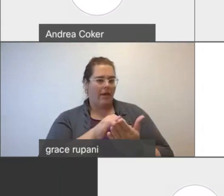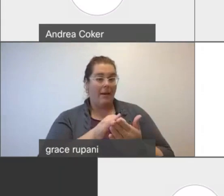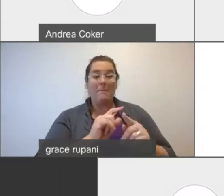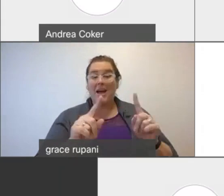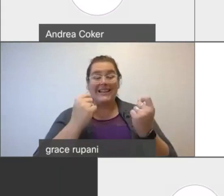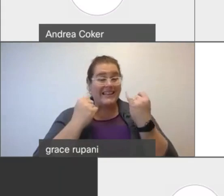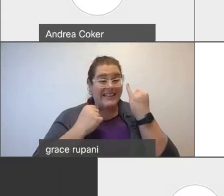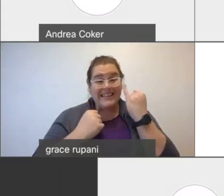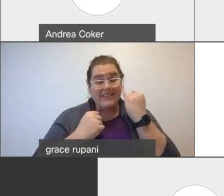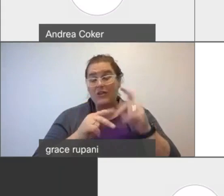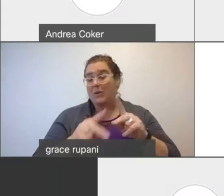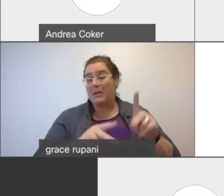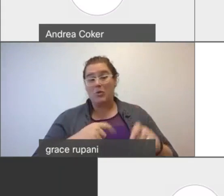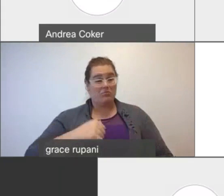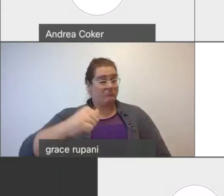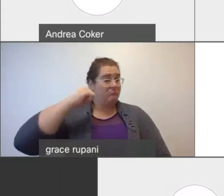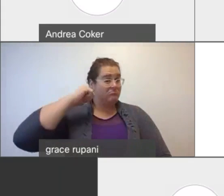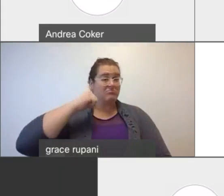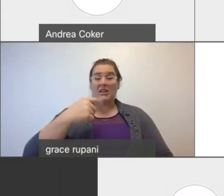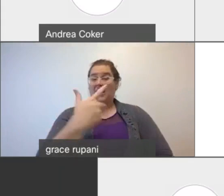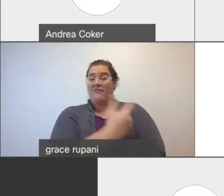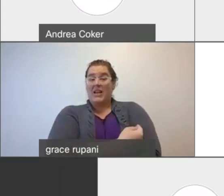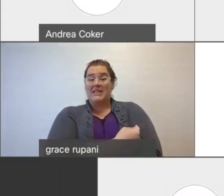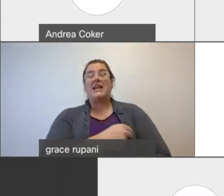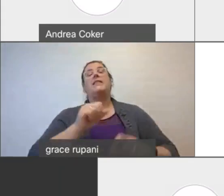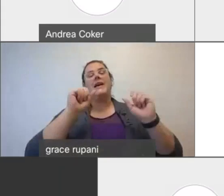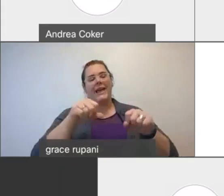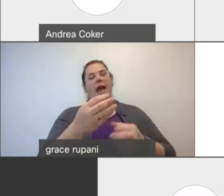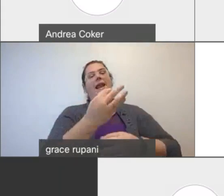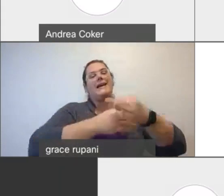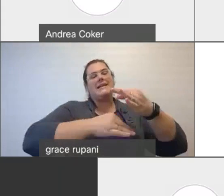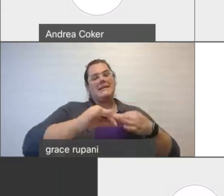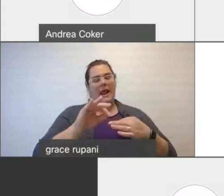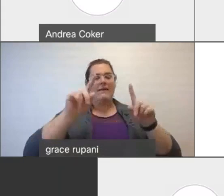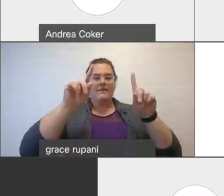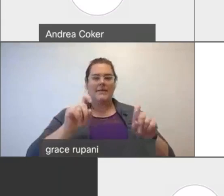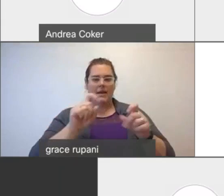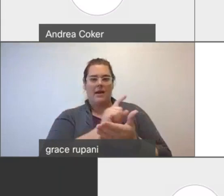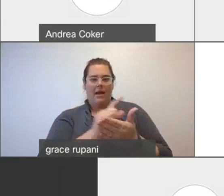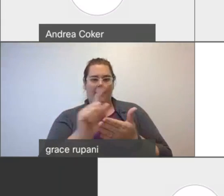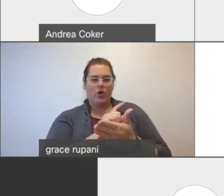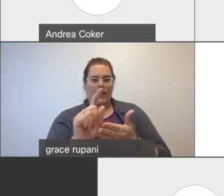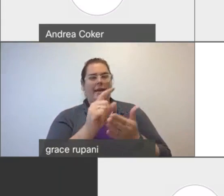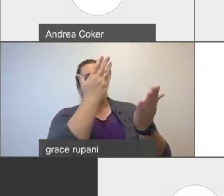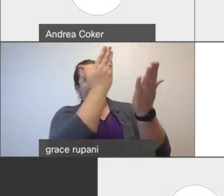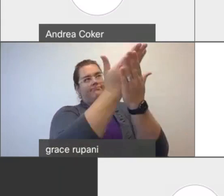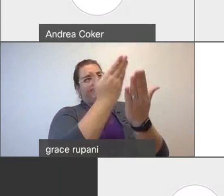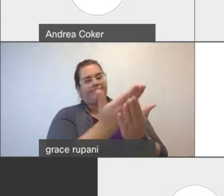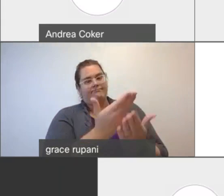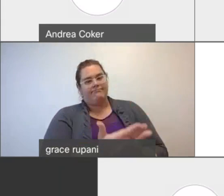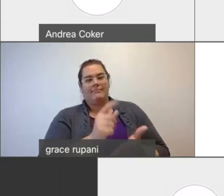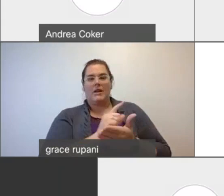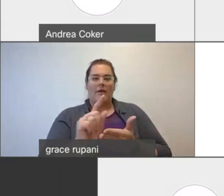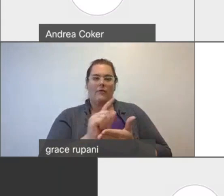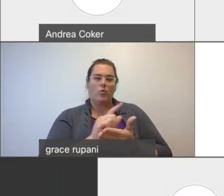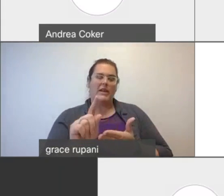get vaccinated, they can test weekly and provide documentation weekly that they